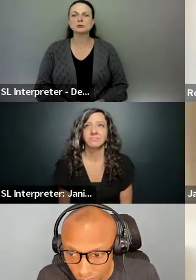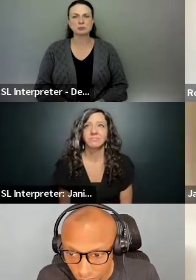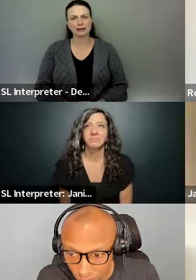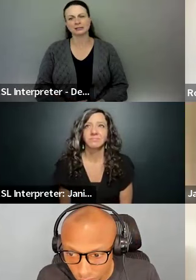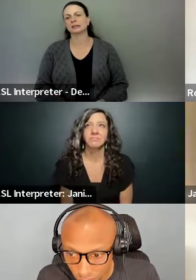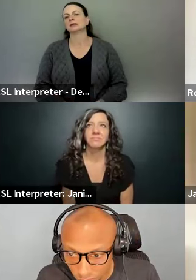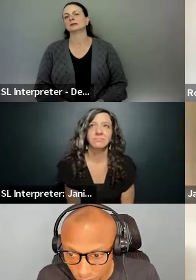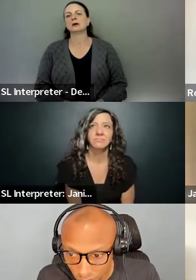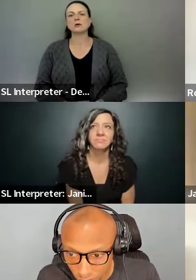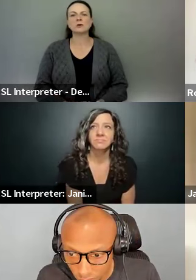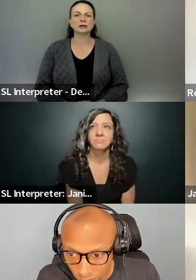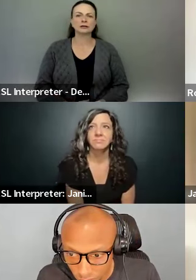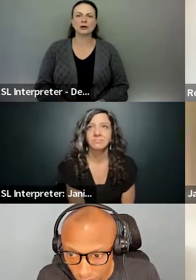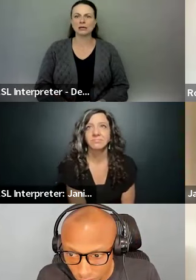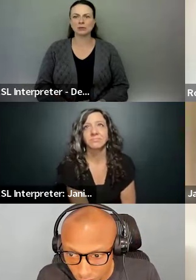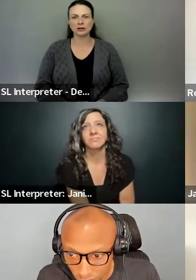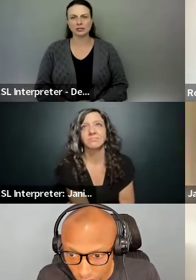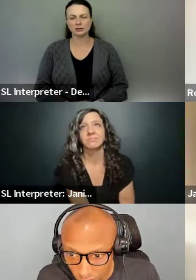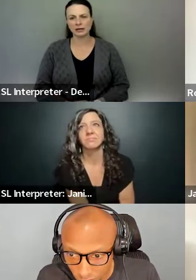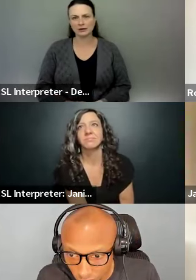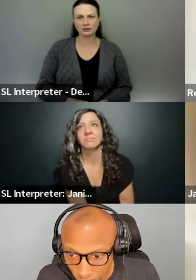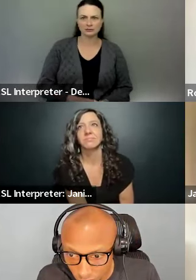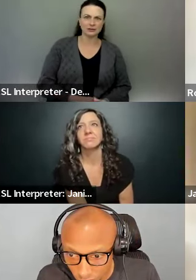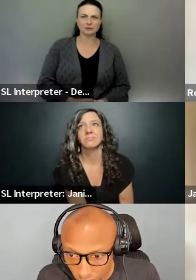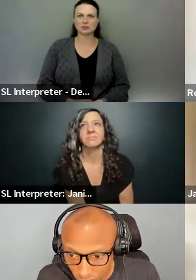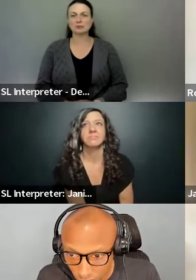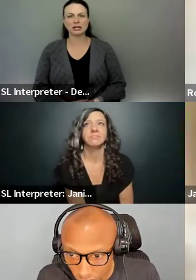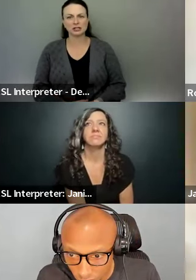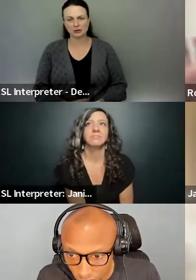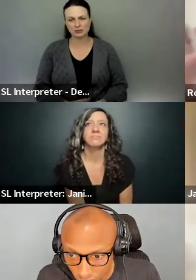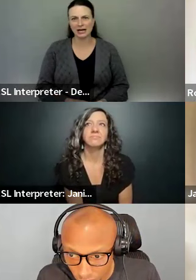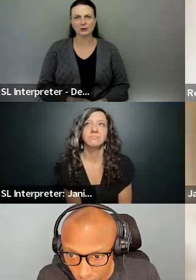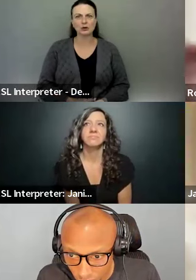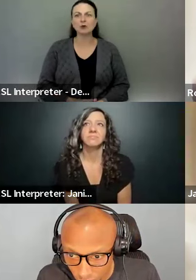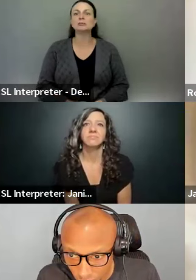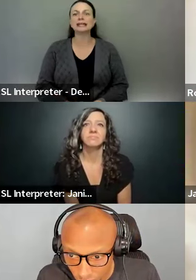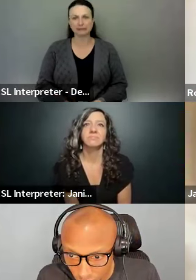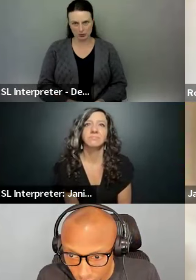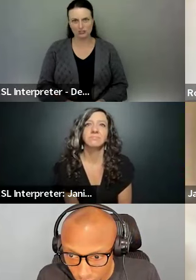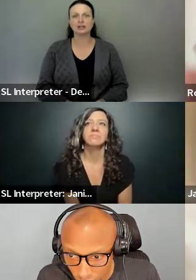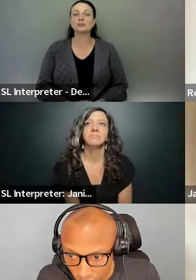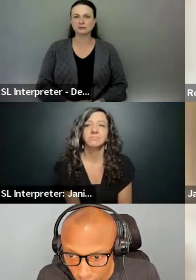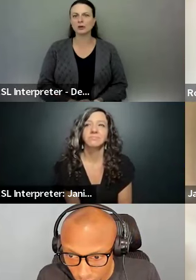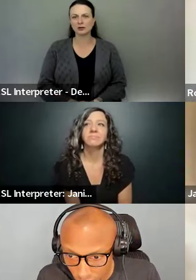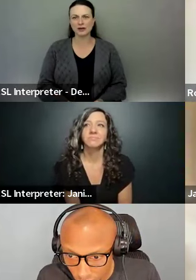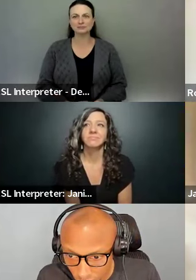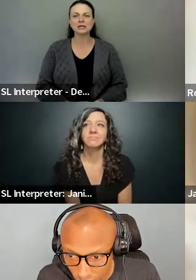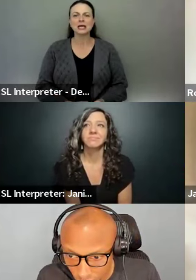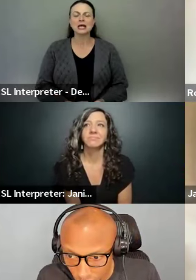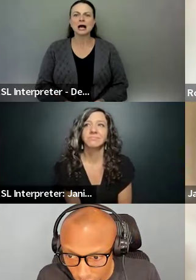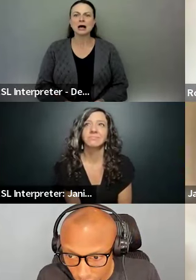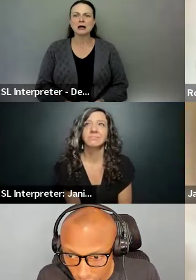each other with respect. No mean bawling each other out or putting each other down or no demeaning language, etc. We all know